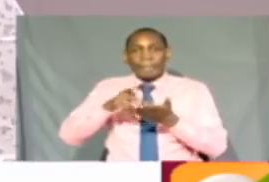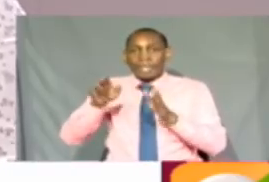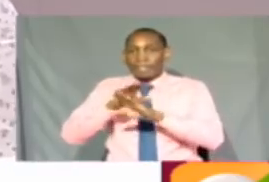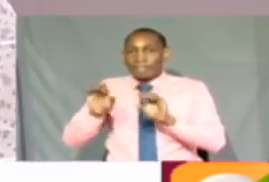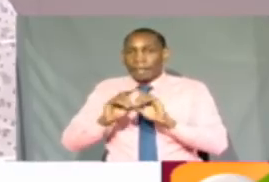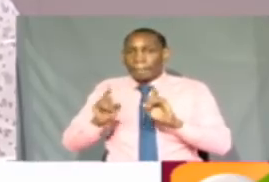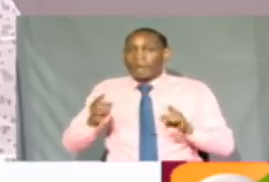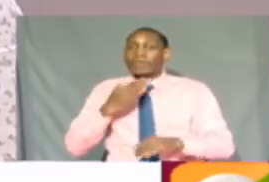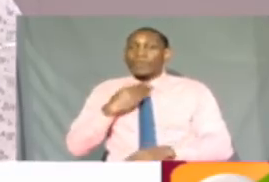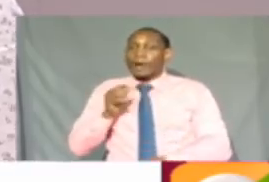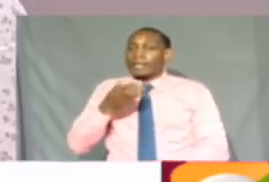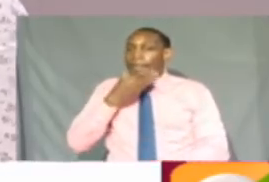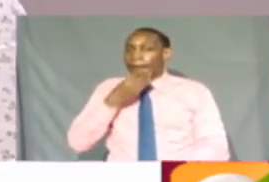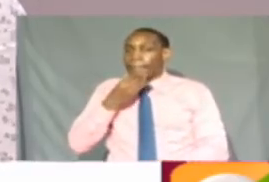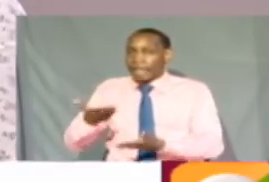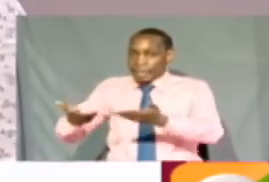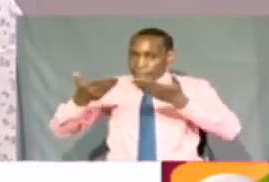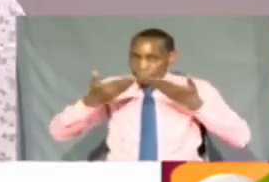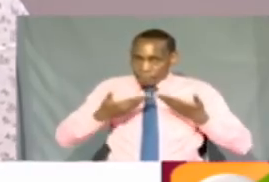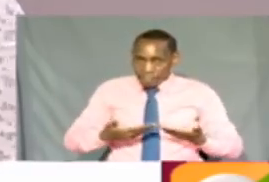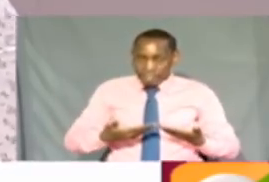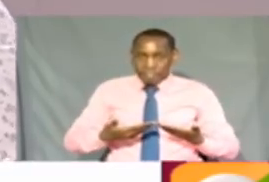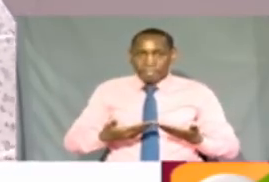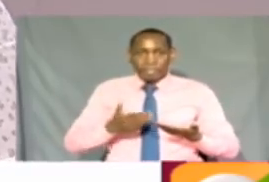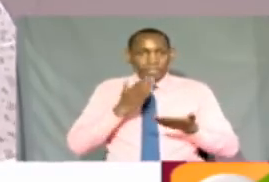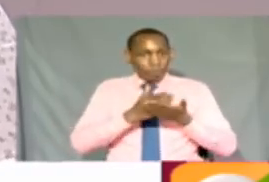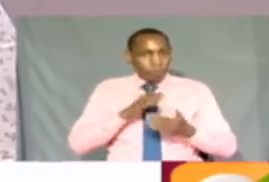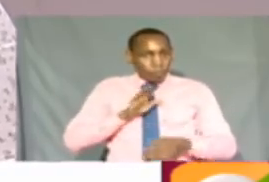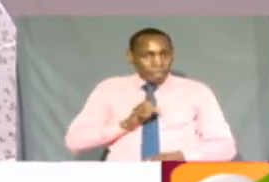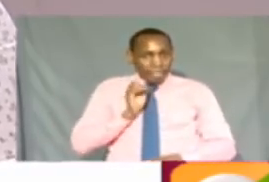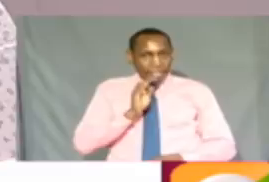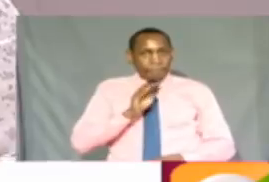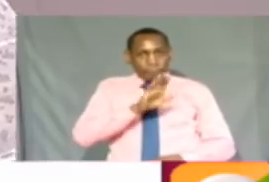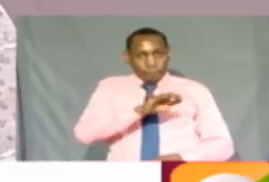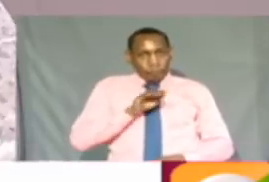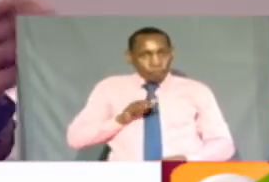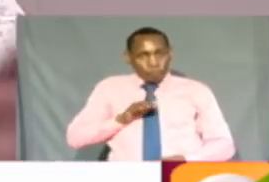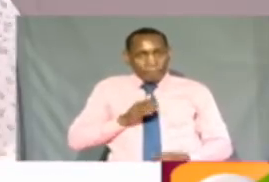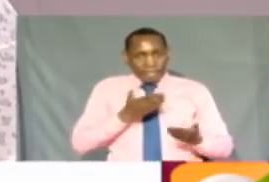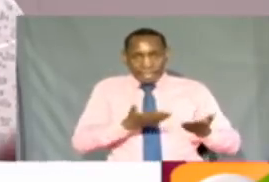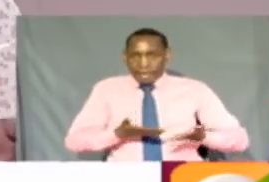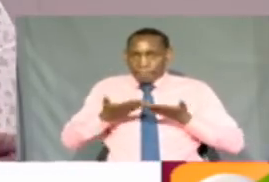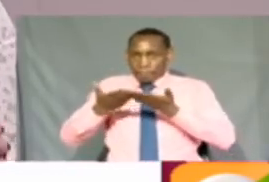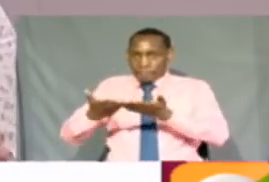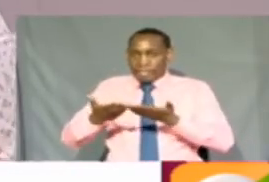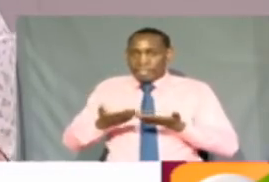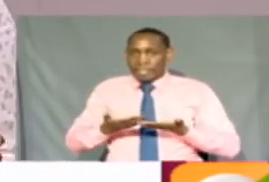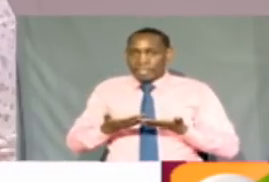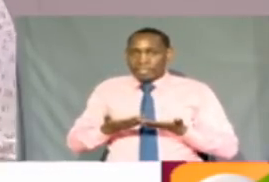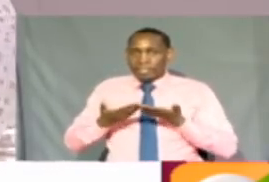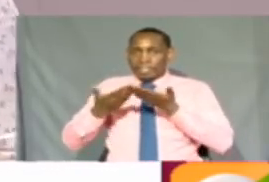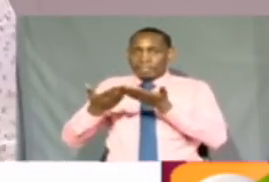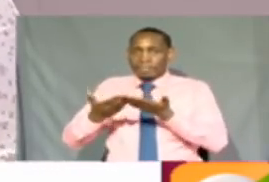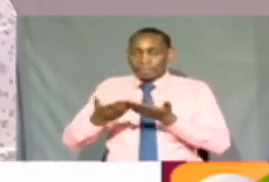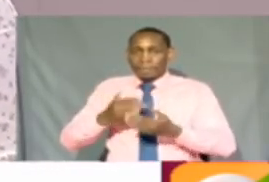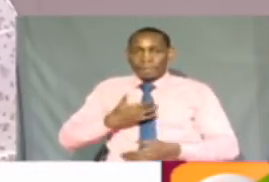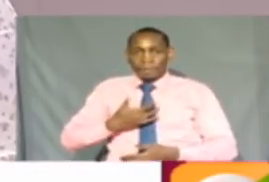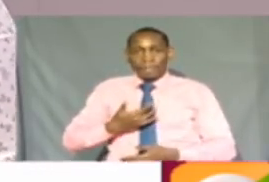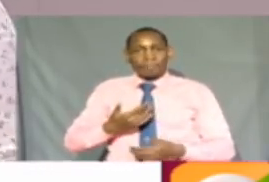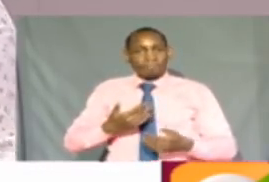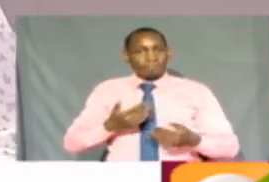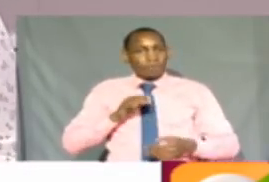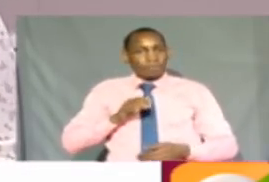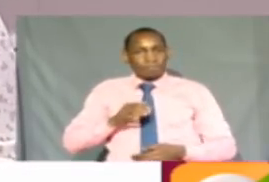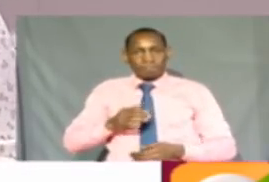want a man to provide. Because at the end of the day, as a woman, let's be honest, if I provide, if I start giving you everything, then I'm going to start feeling like I am the man in the